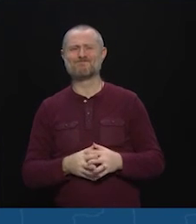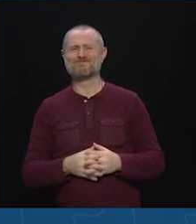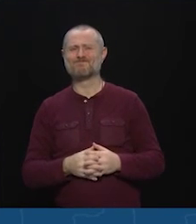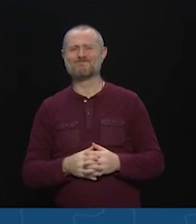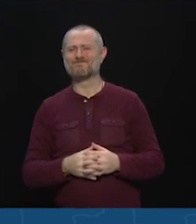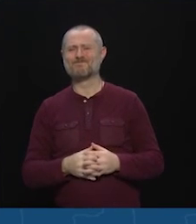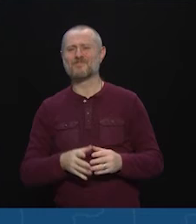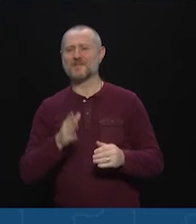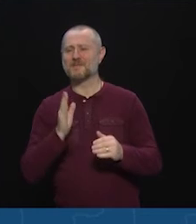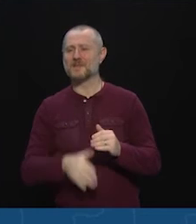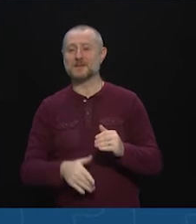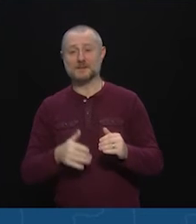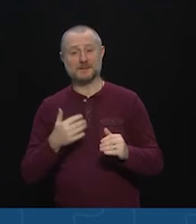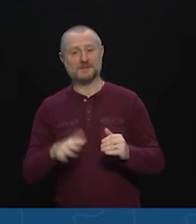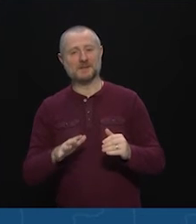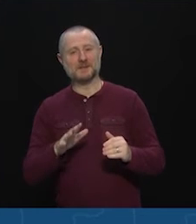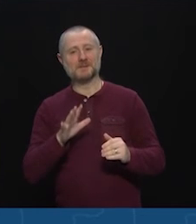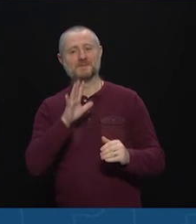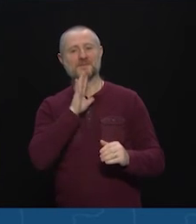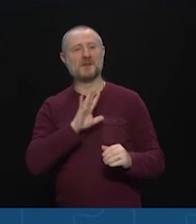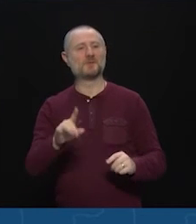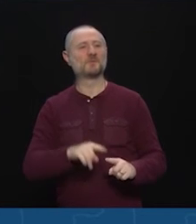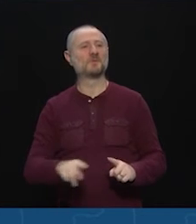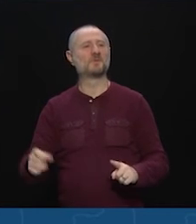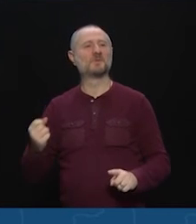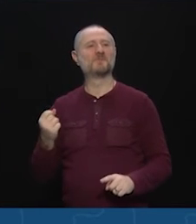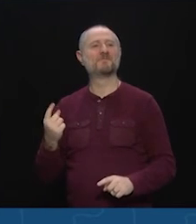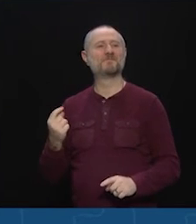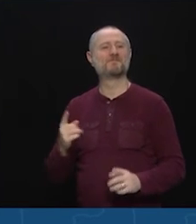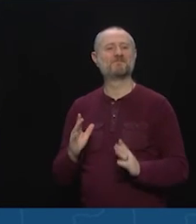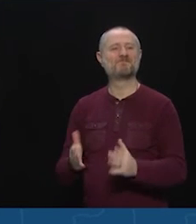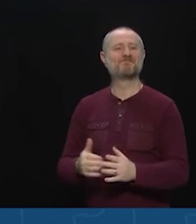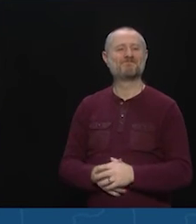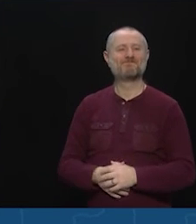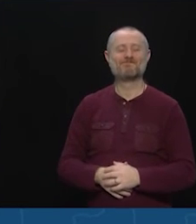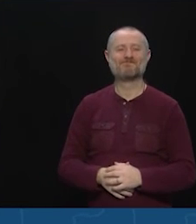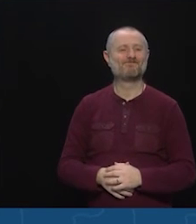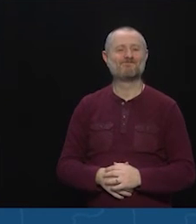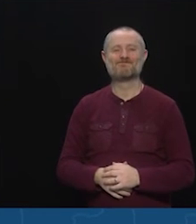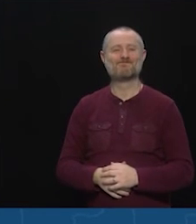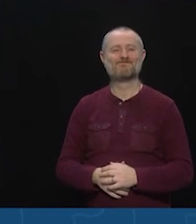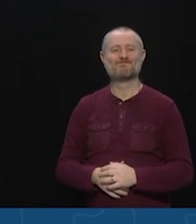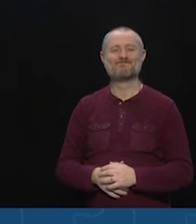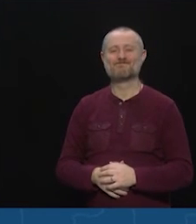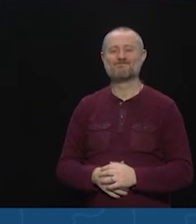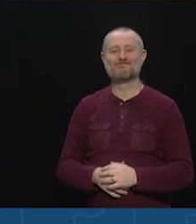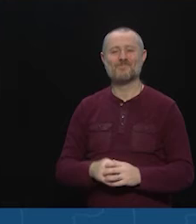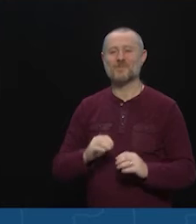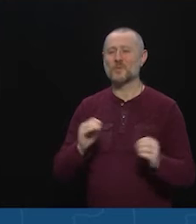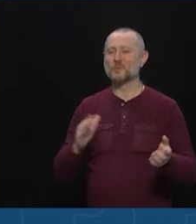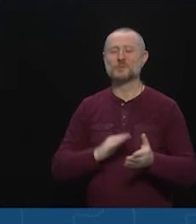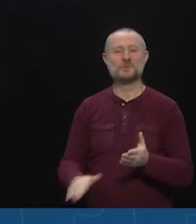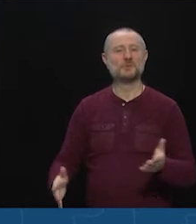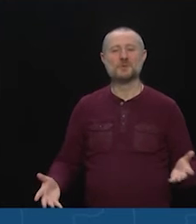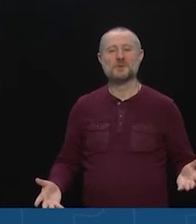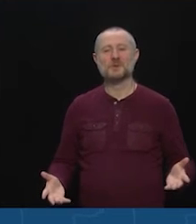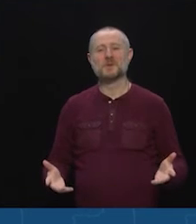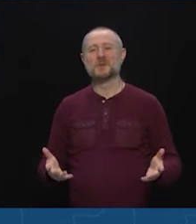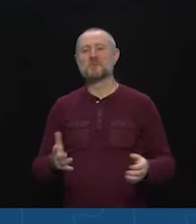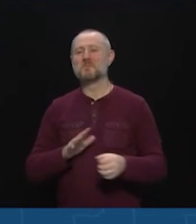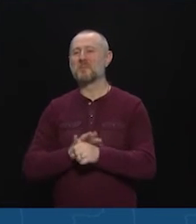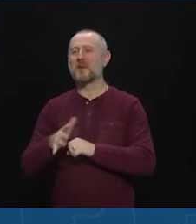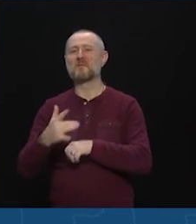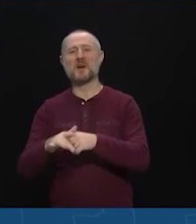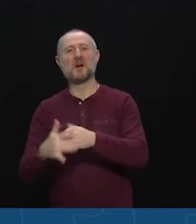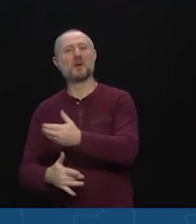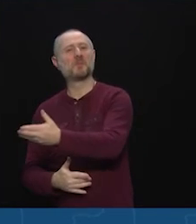11-year-olds. This has been out for a while. There's plenty of places. There's no excuses. Let's ramp up the outreach to